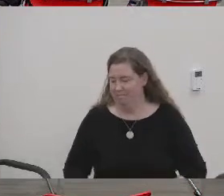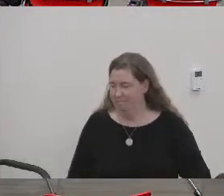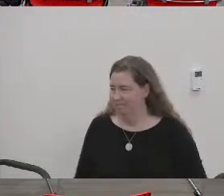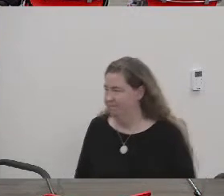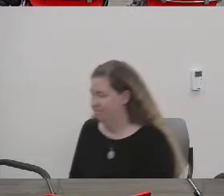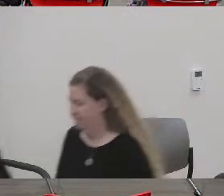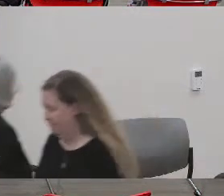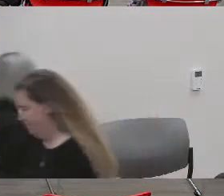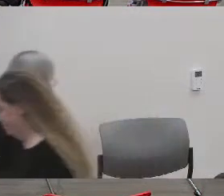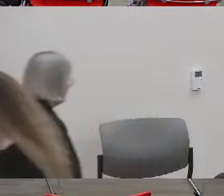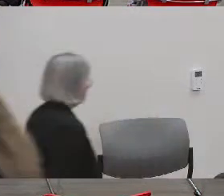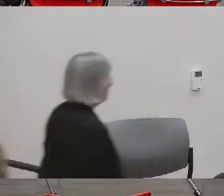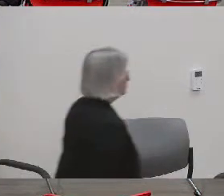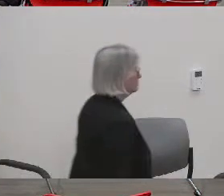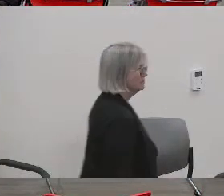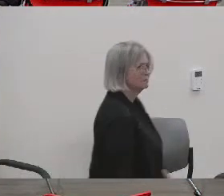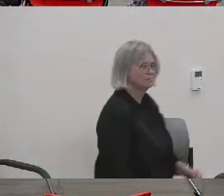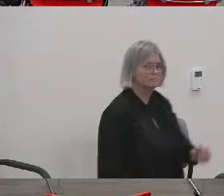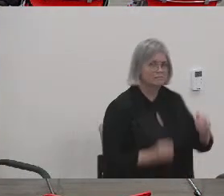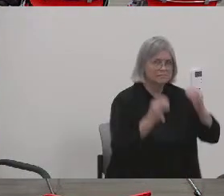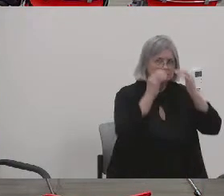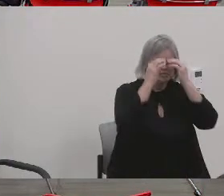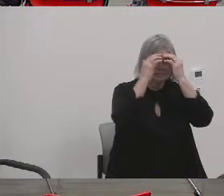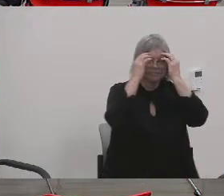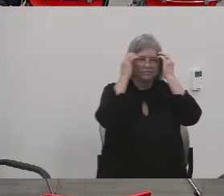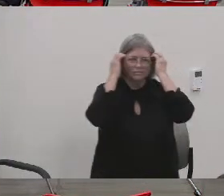take a look at it. We will take a look at it.